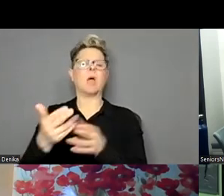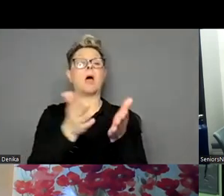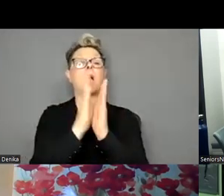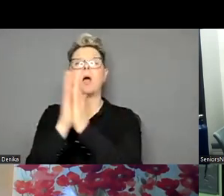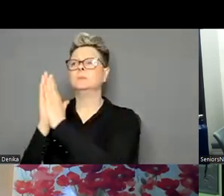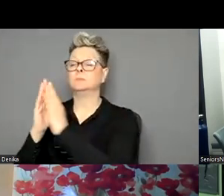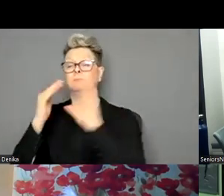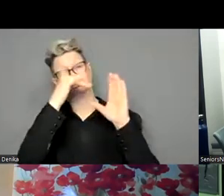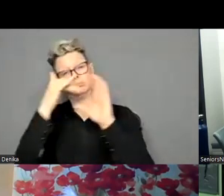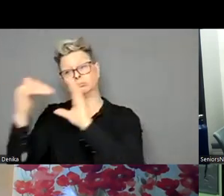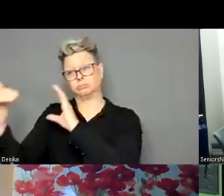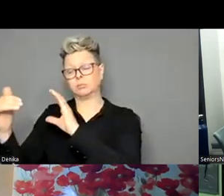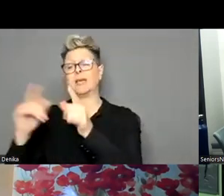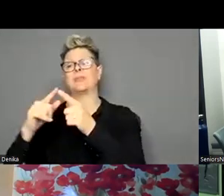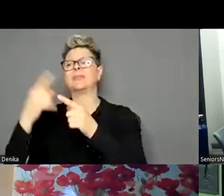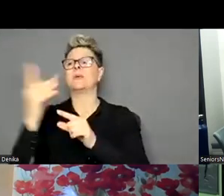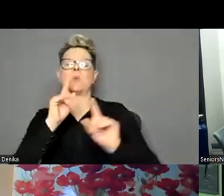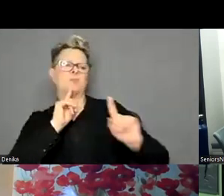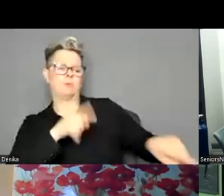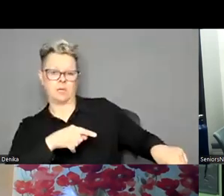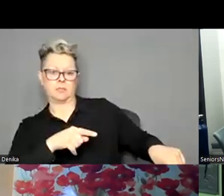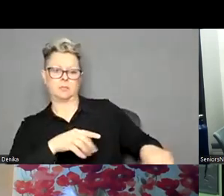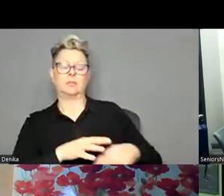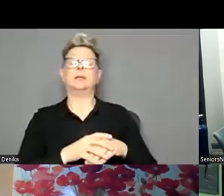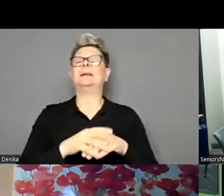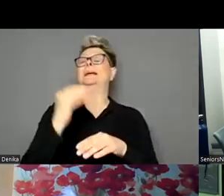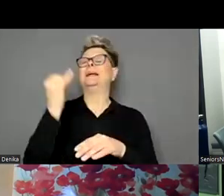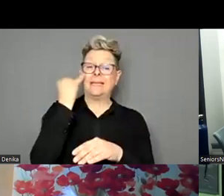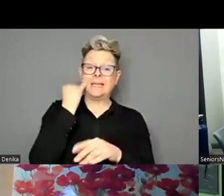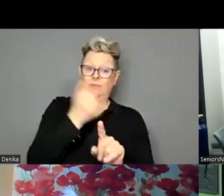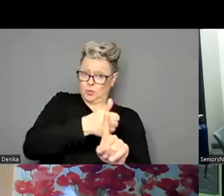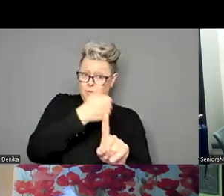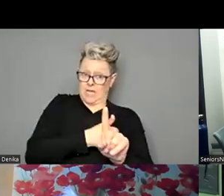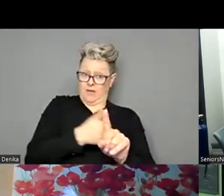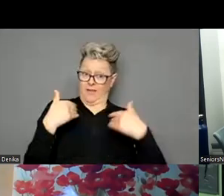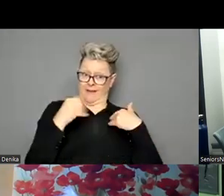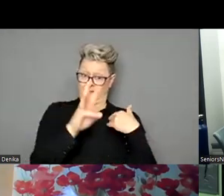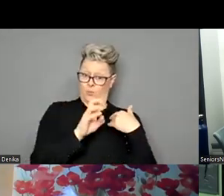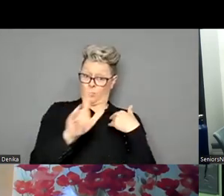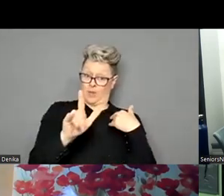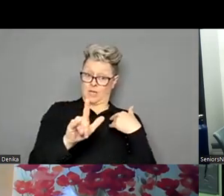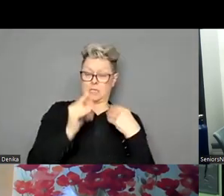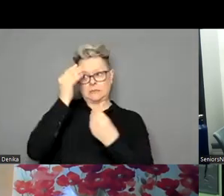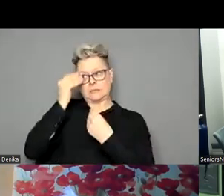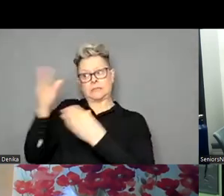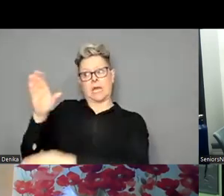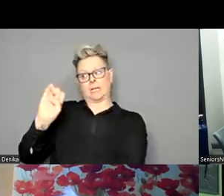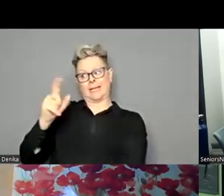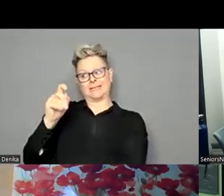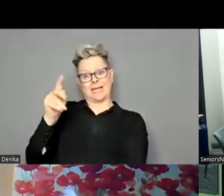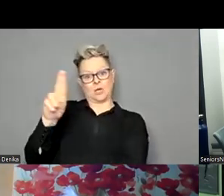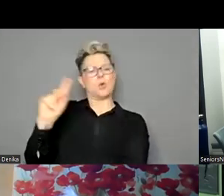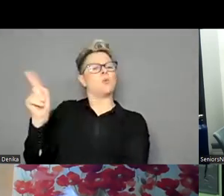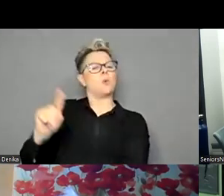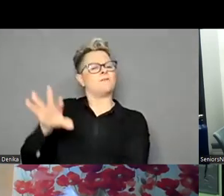I guess I mentioned that to say, if you're the one planning, you may want to make sure your executor knows where to find the updated